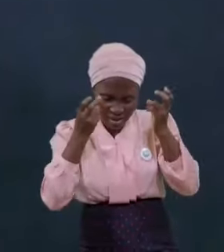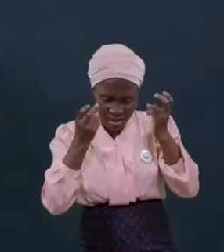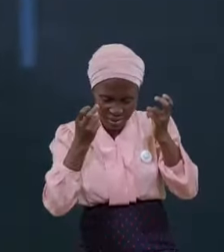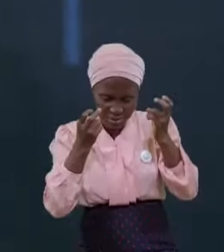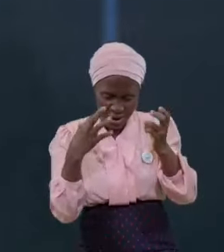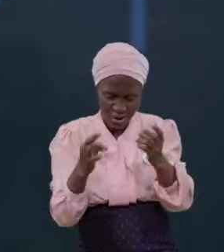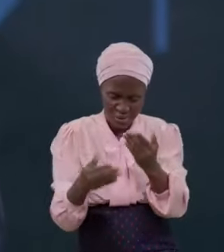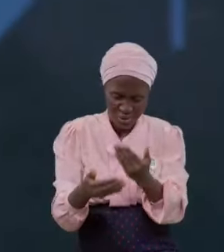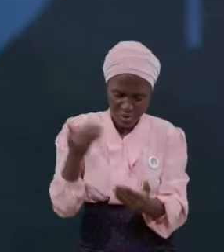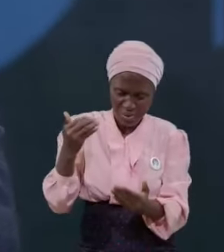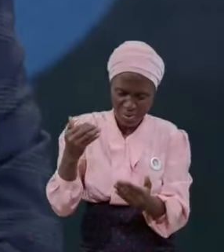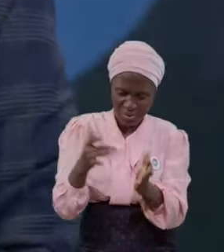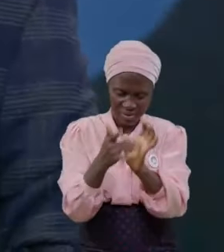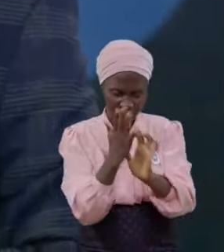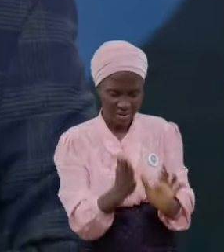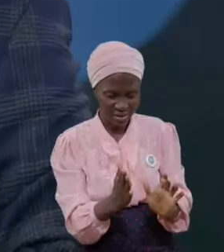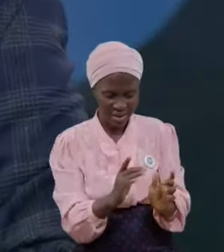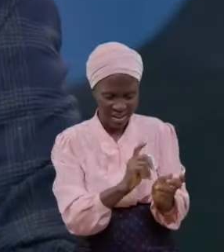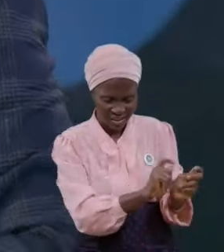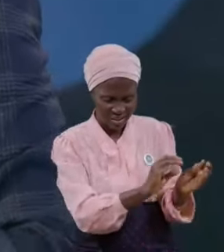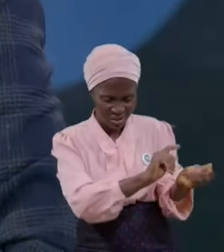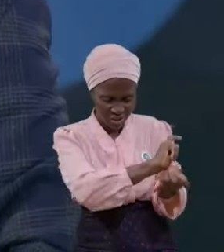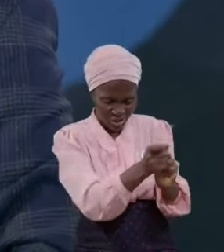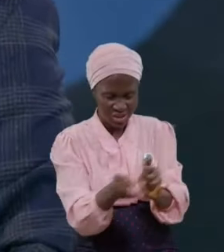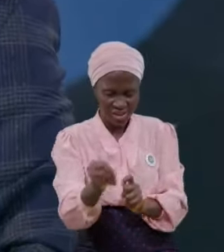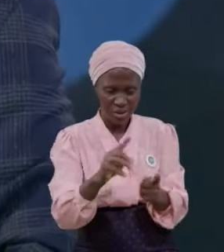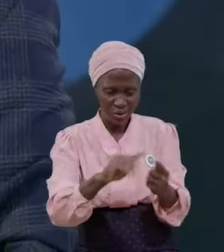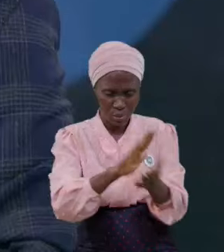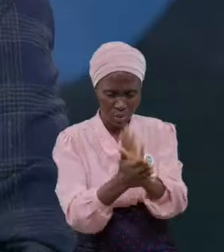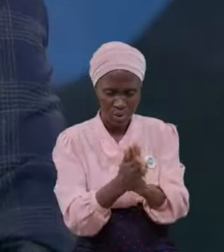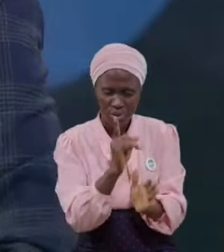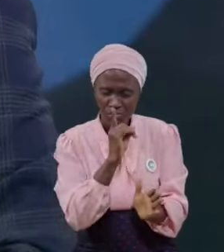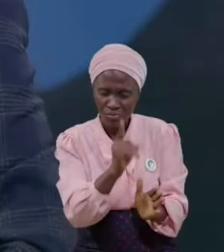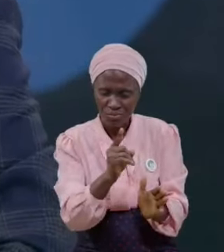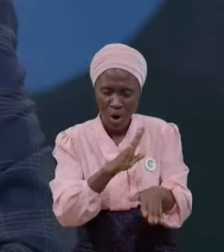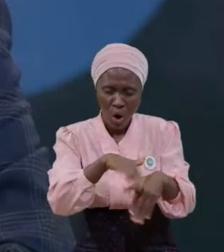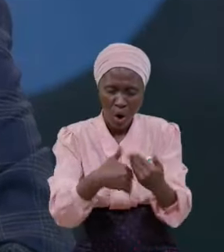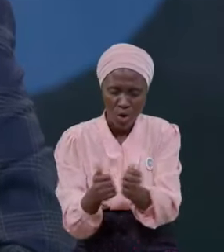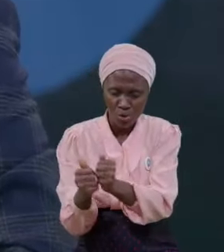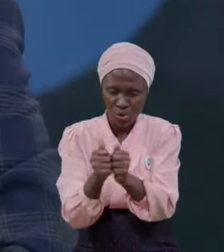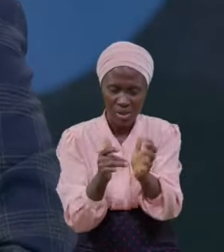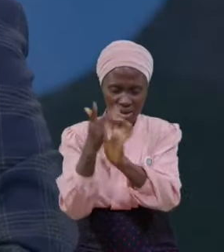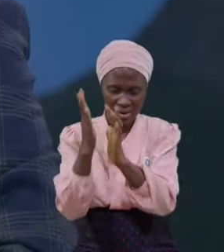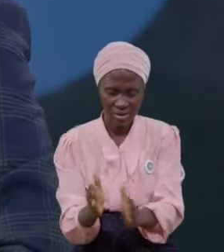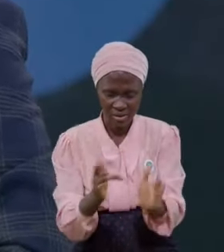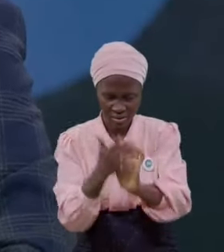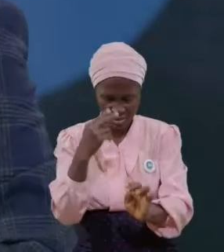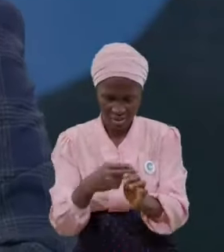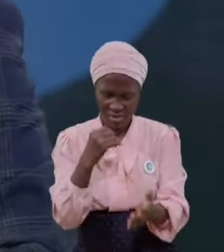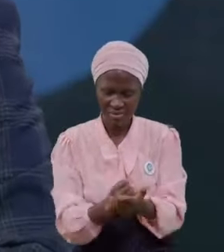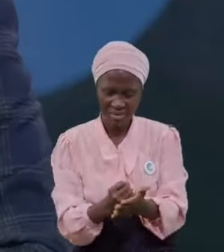altogether a Christian. Let your peace come to them. Let the freedom come to them. Let the joy